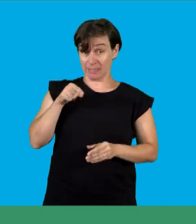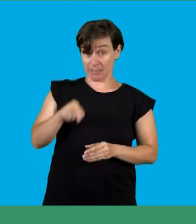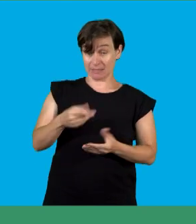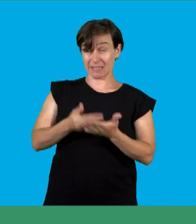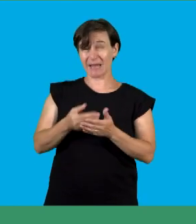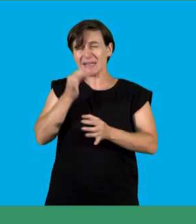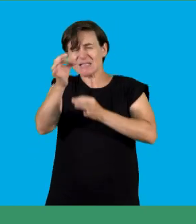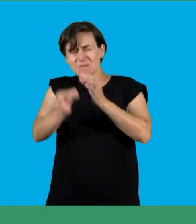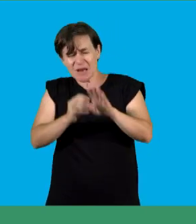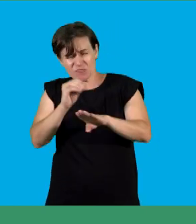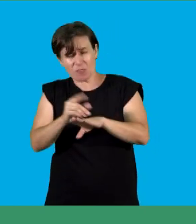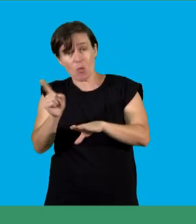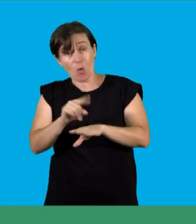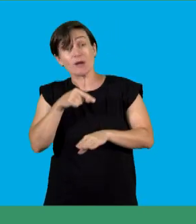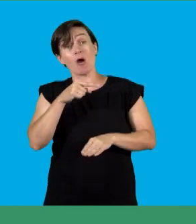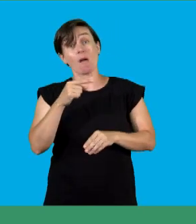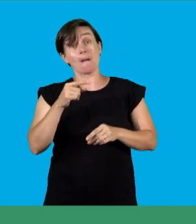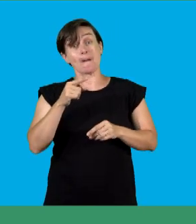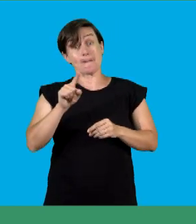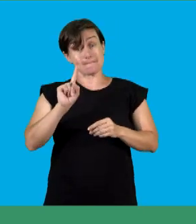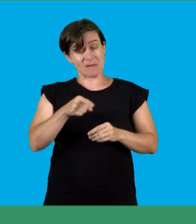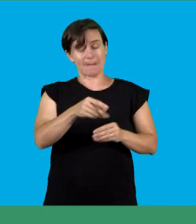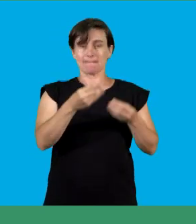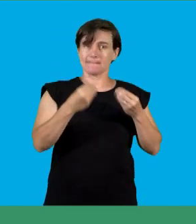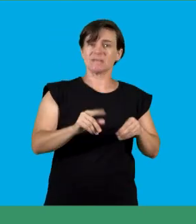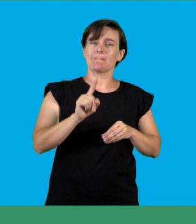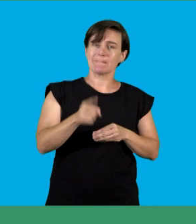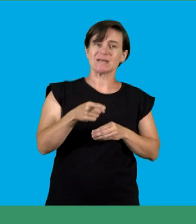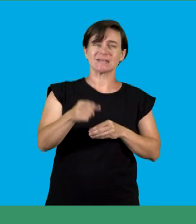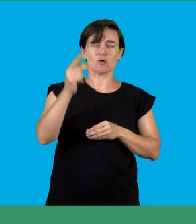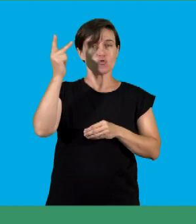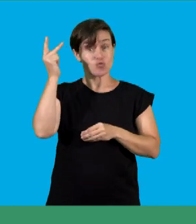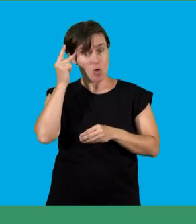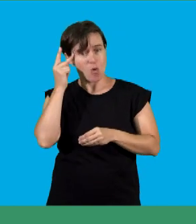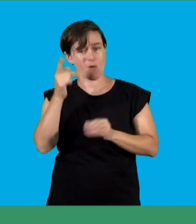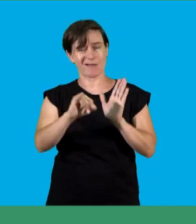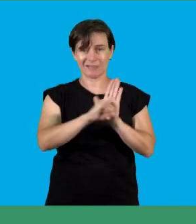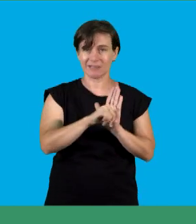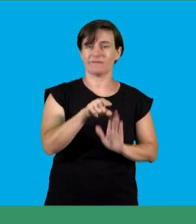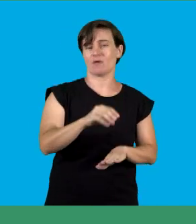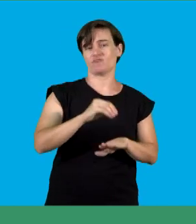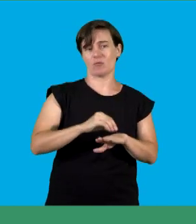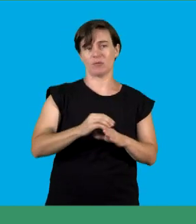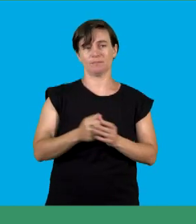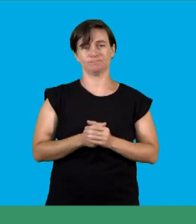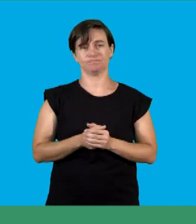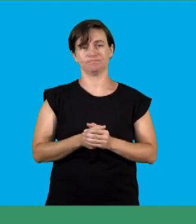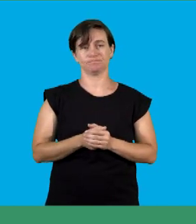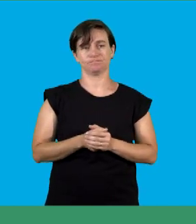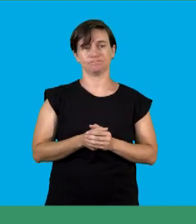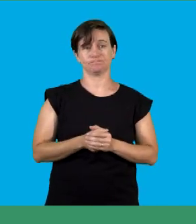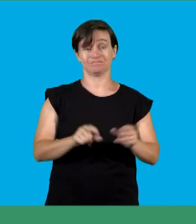only take place once the business knows and understands its problem. So here, we are basically coming up with the causes of the